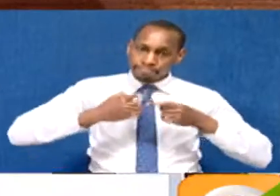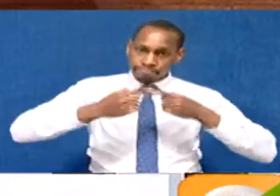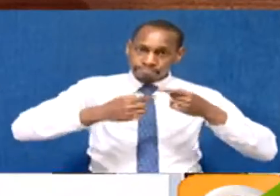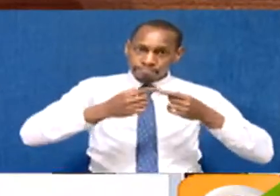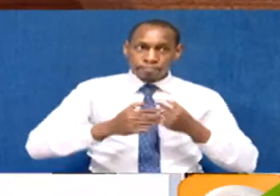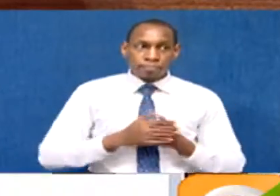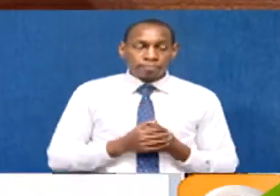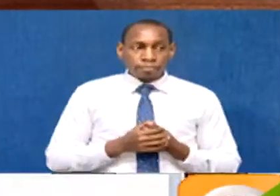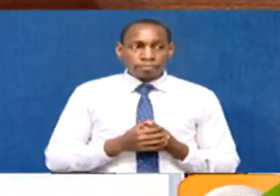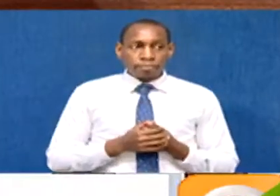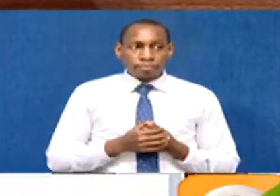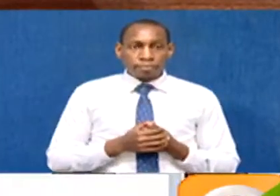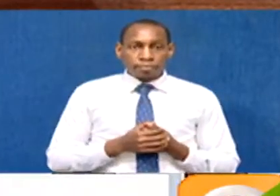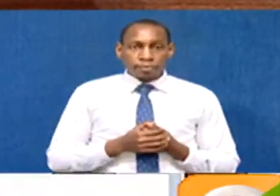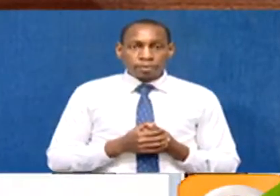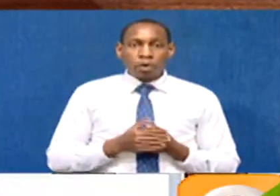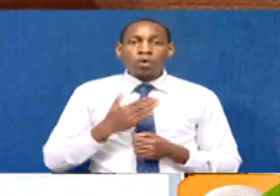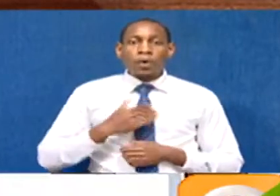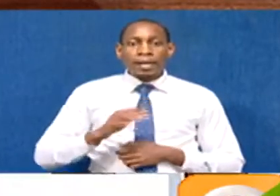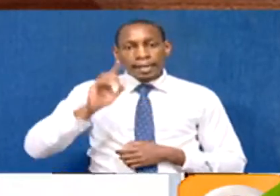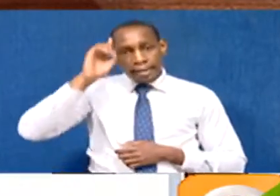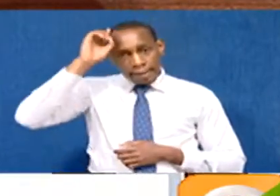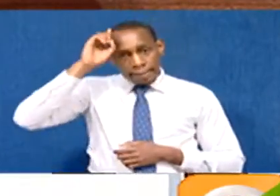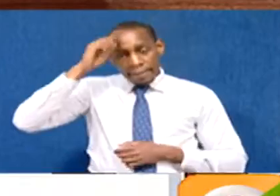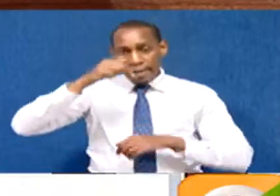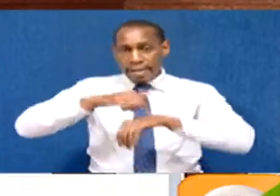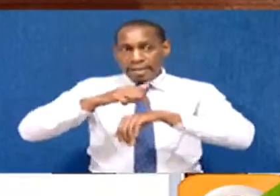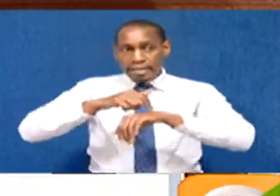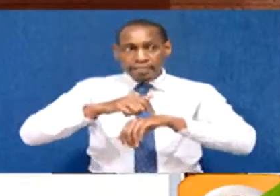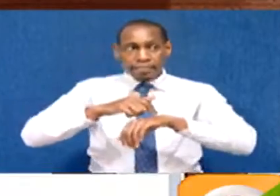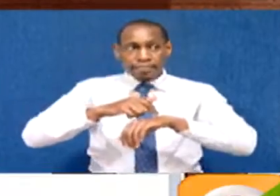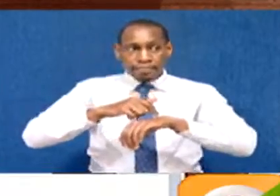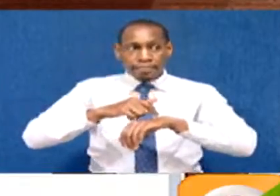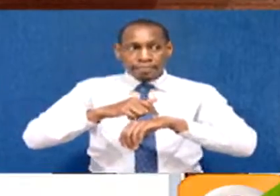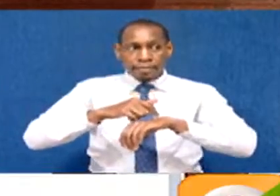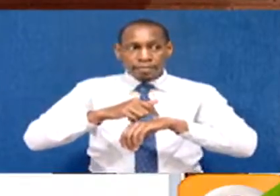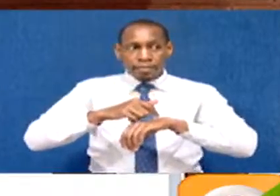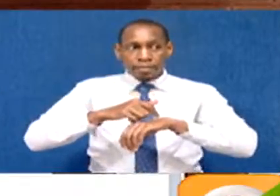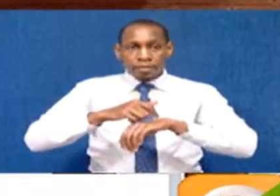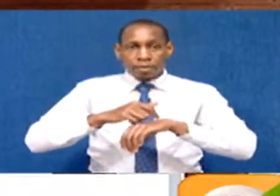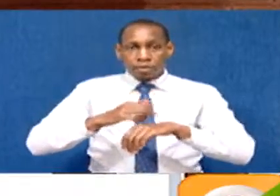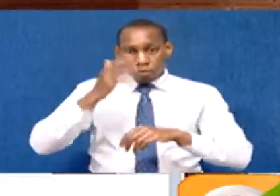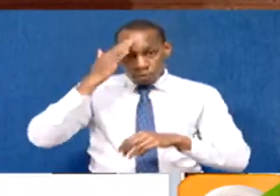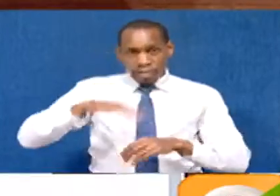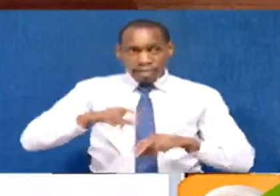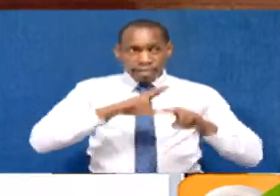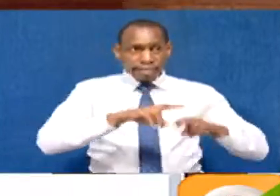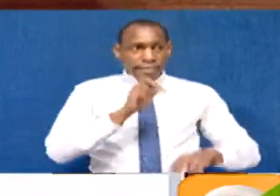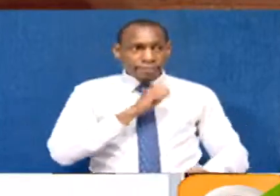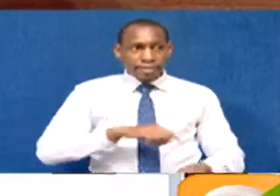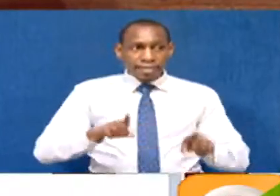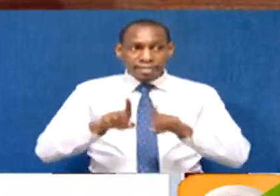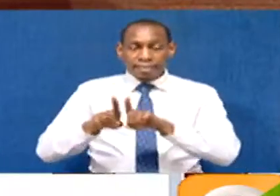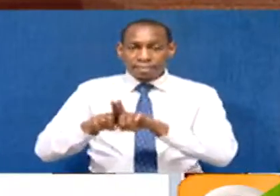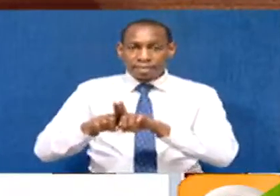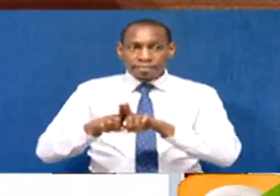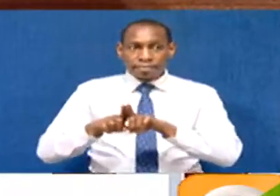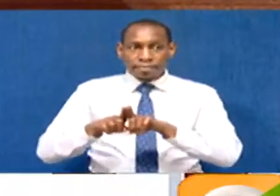Let us have that Mandela moment. Let us be in this safe pair of hands. You know, Jeff, this place where I'm seated is where